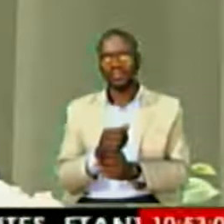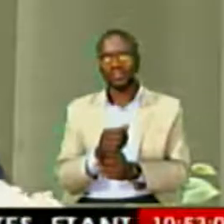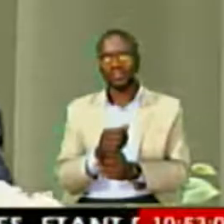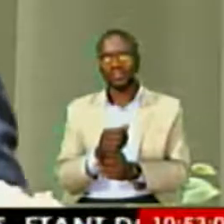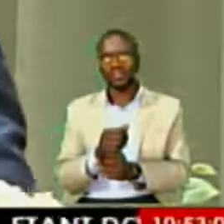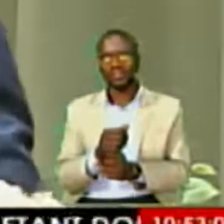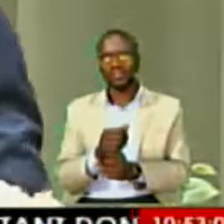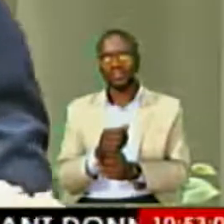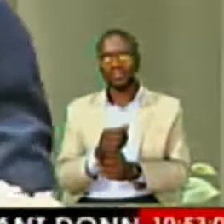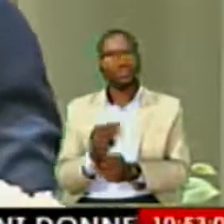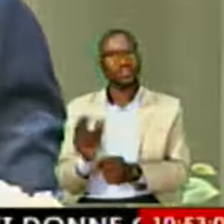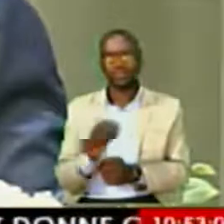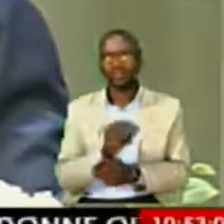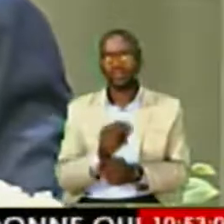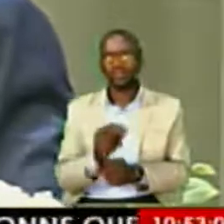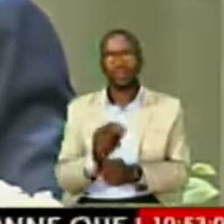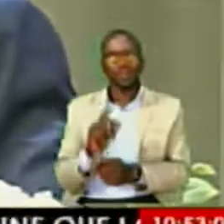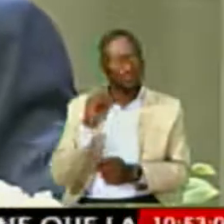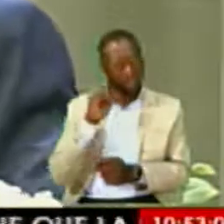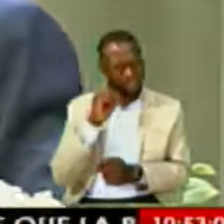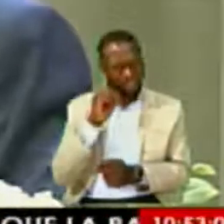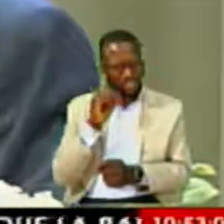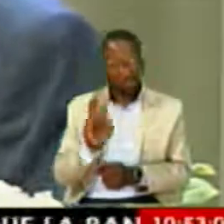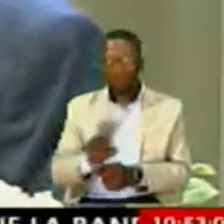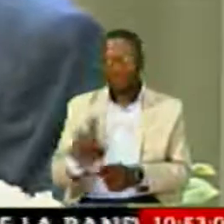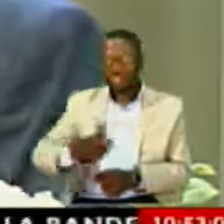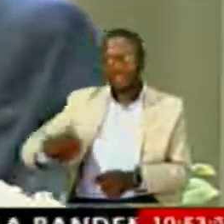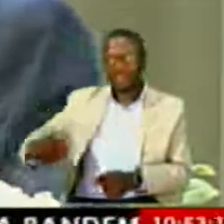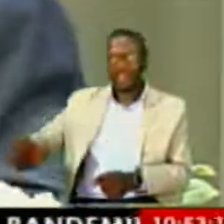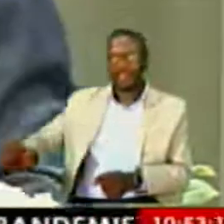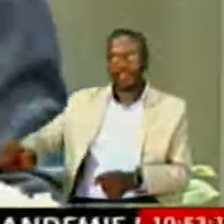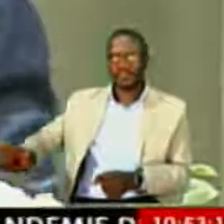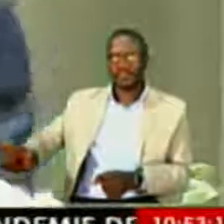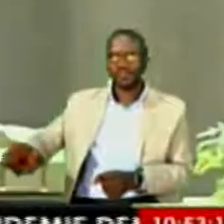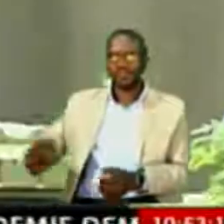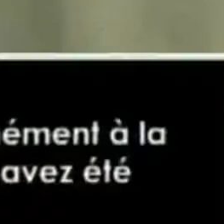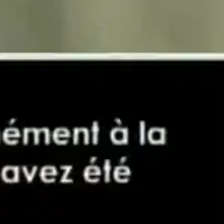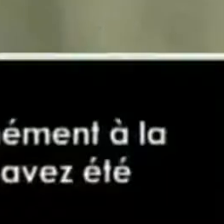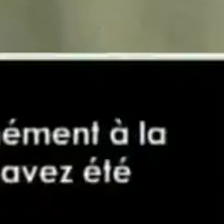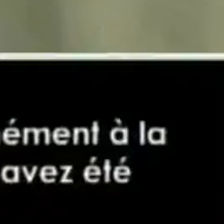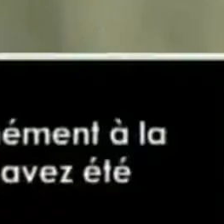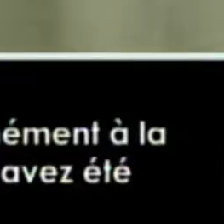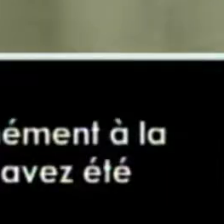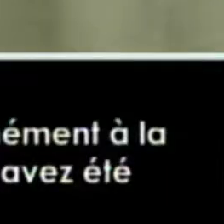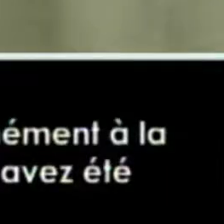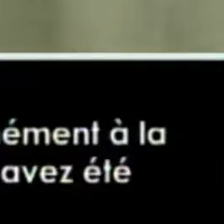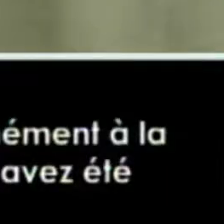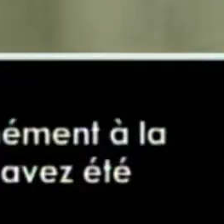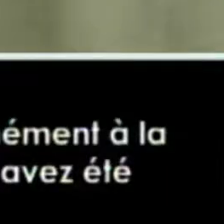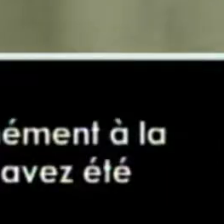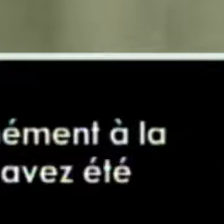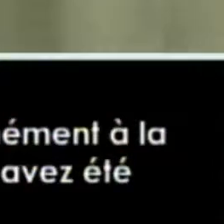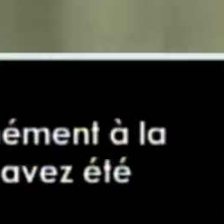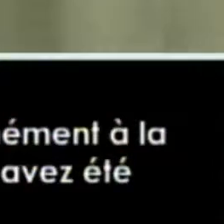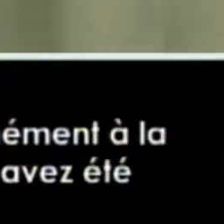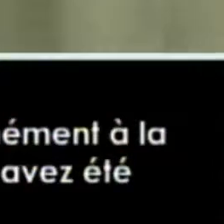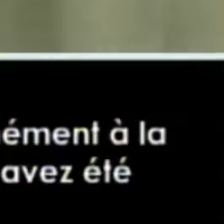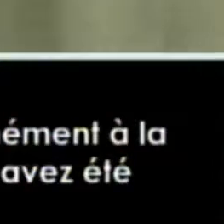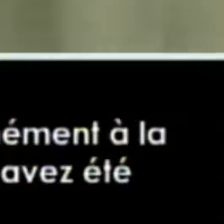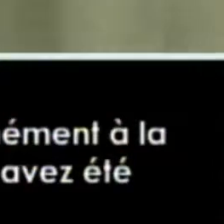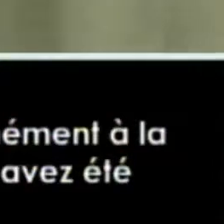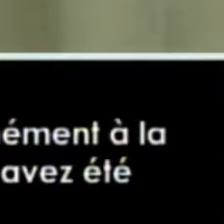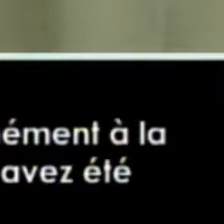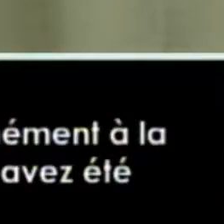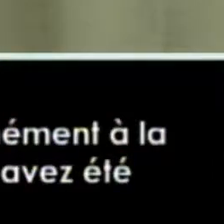Apana. Écoutez ce qu'on nous dit verset 21. Listen what he said, verse 21. Si dis-moi, vous l'avez entendu. If indeed you have heard